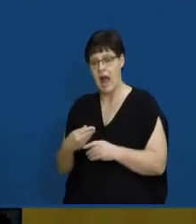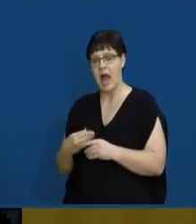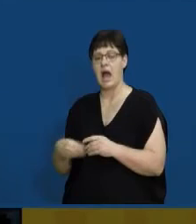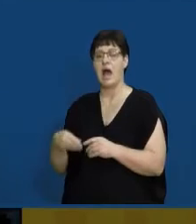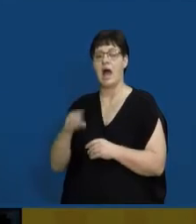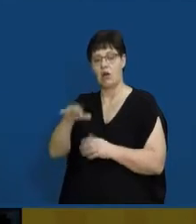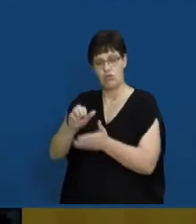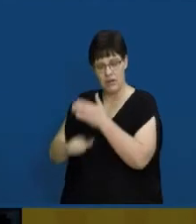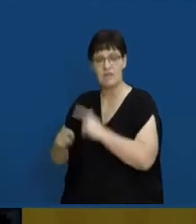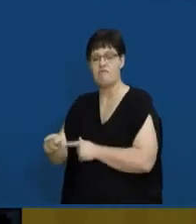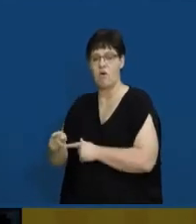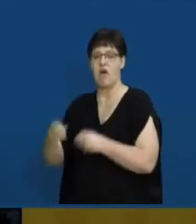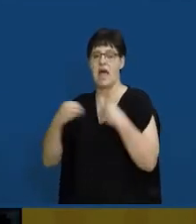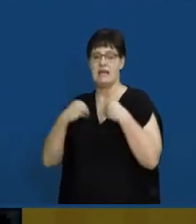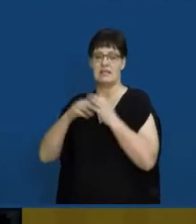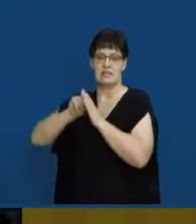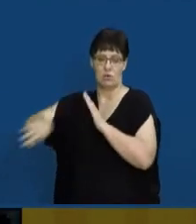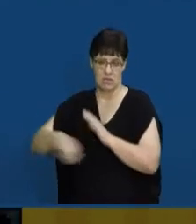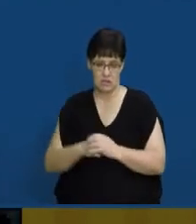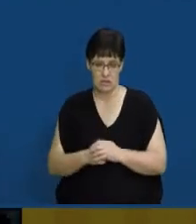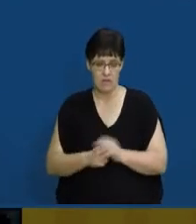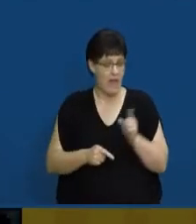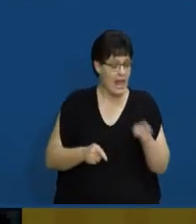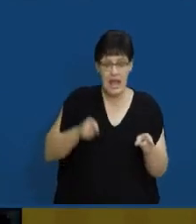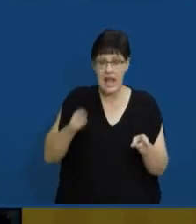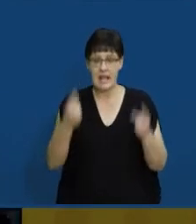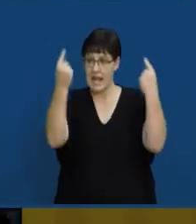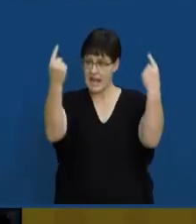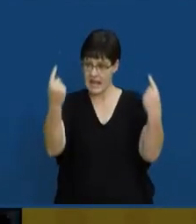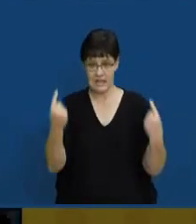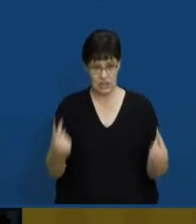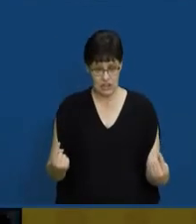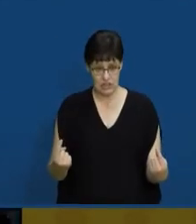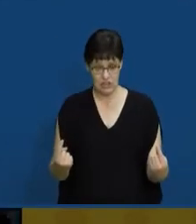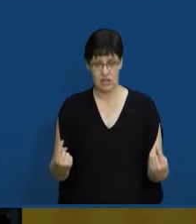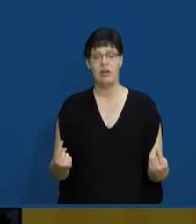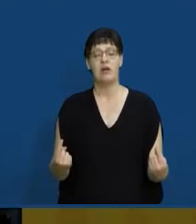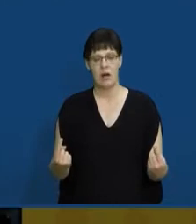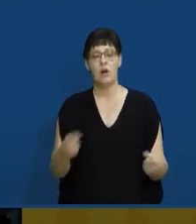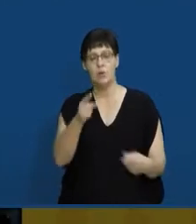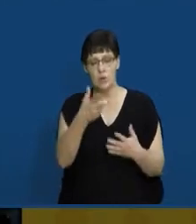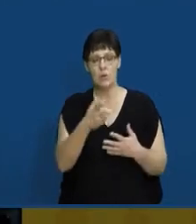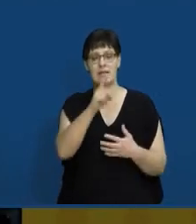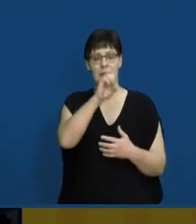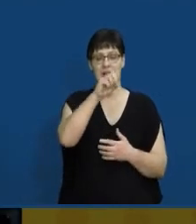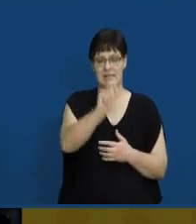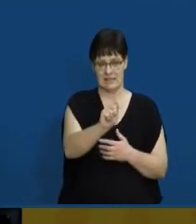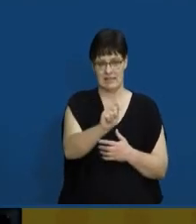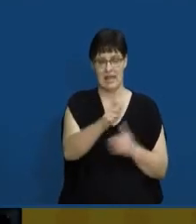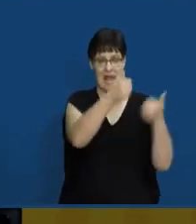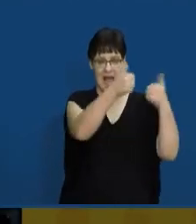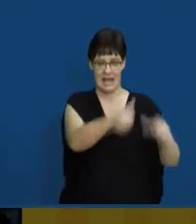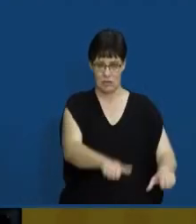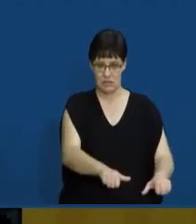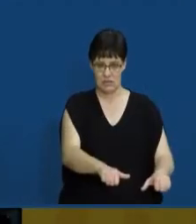disposal. Notice, in each of the transactions that I have discussed with you, you're debiting a particular account.